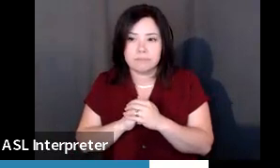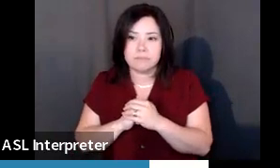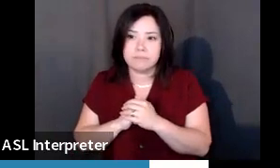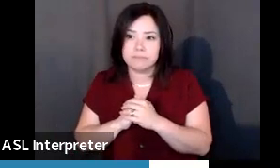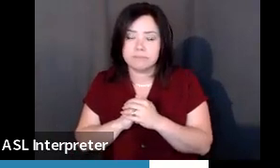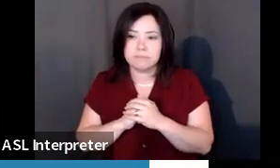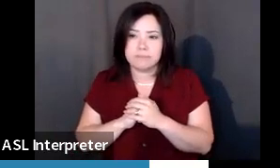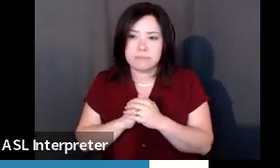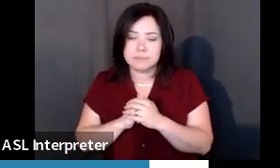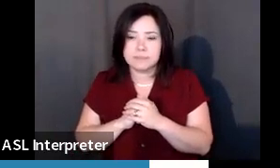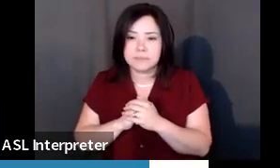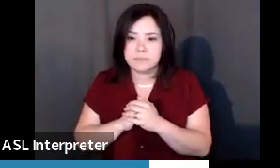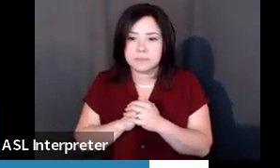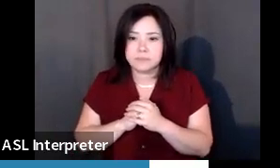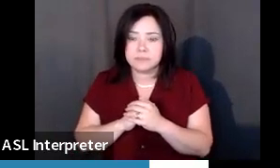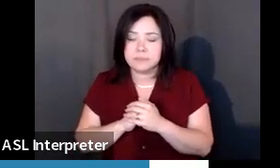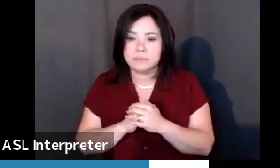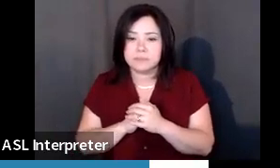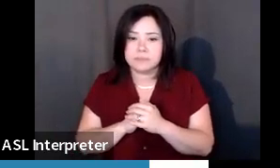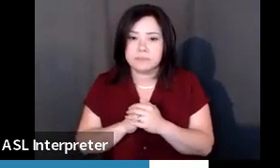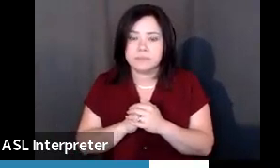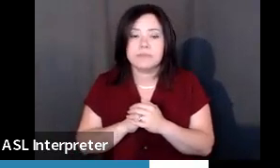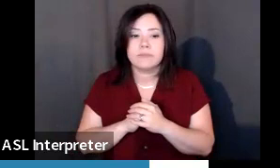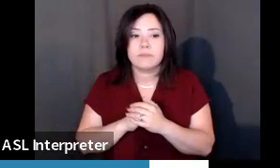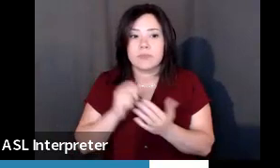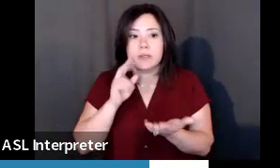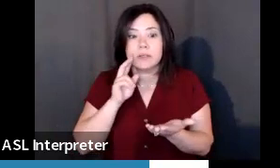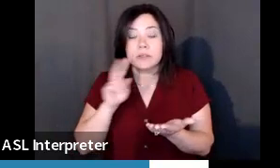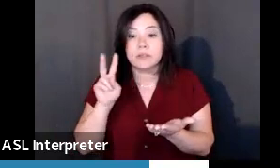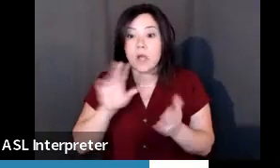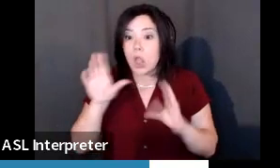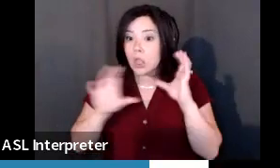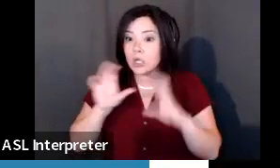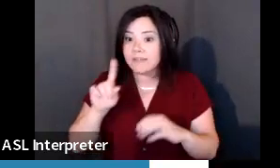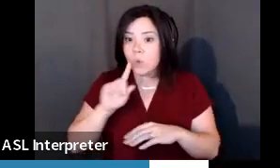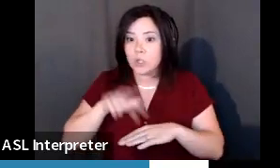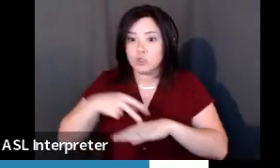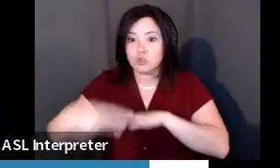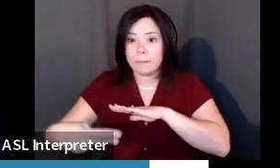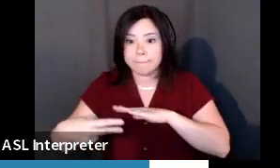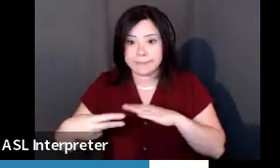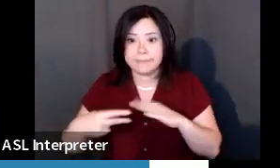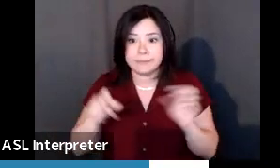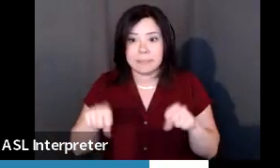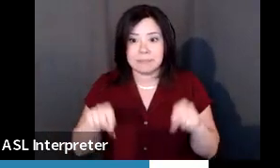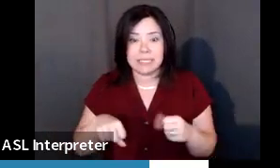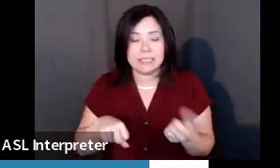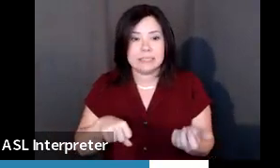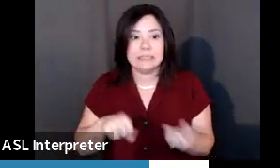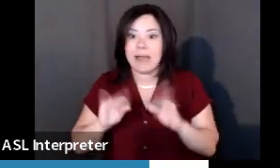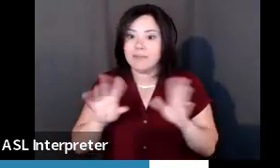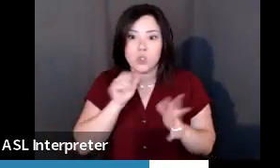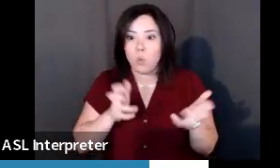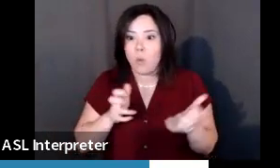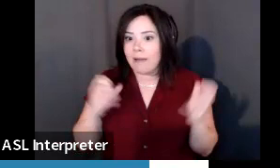doing different things. Looking at trip hazards. Certainly we don't want the individual with the disability to